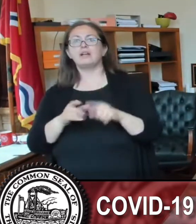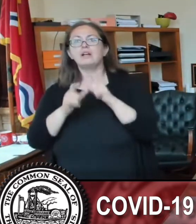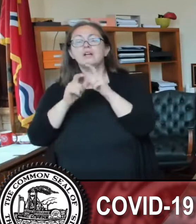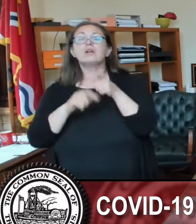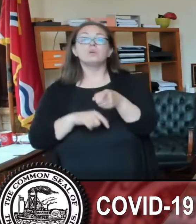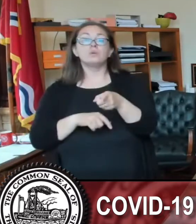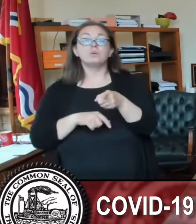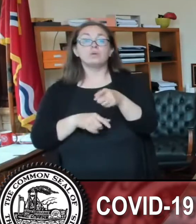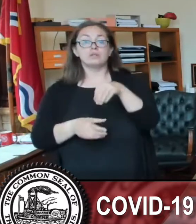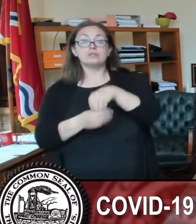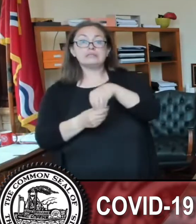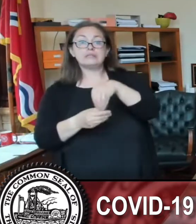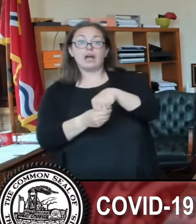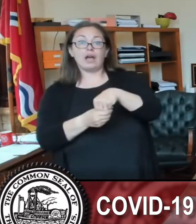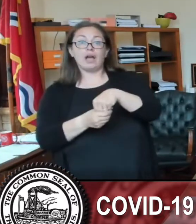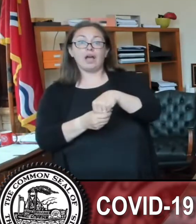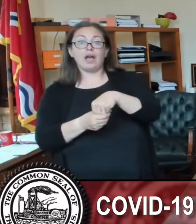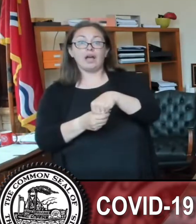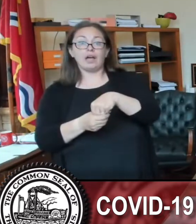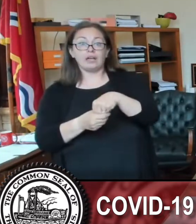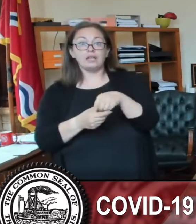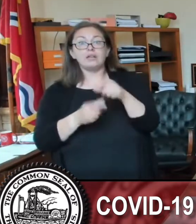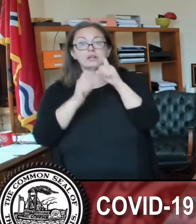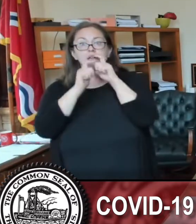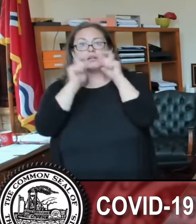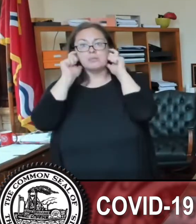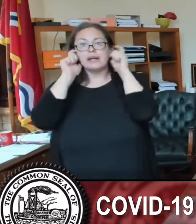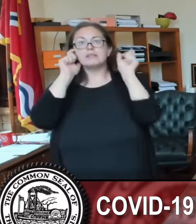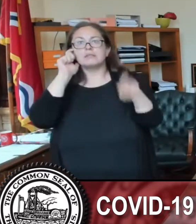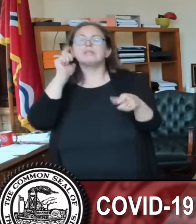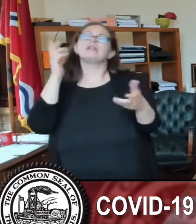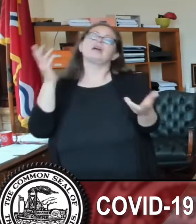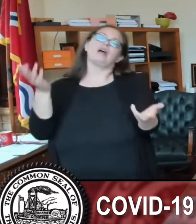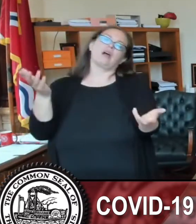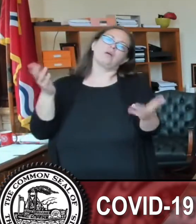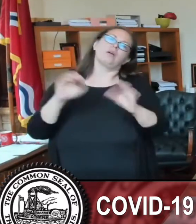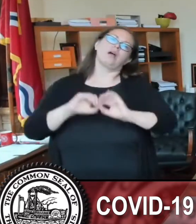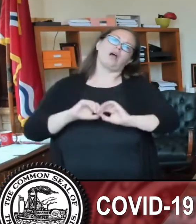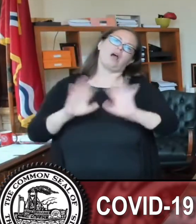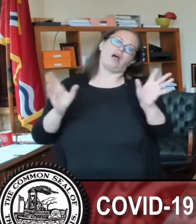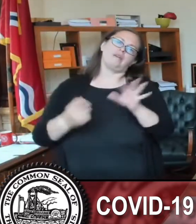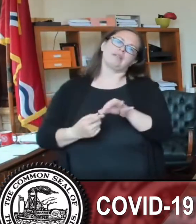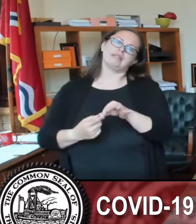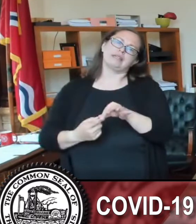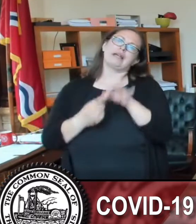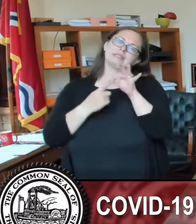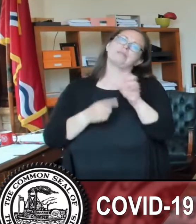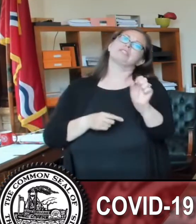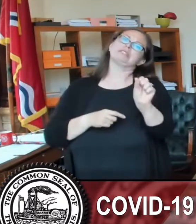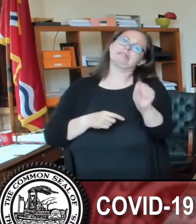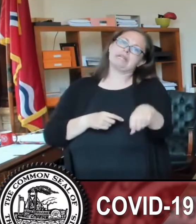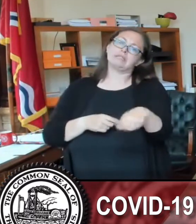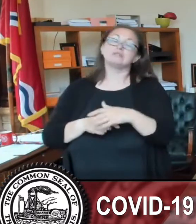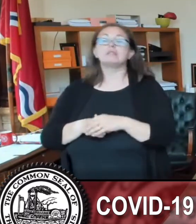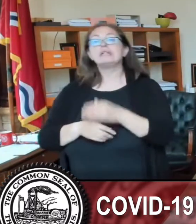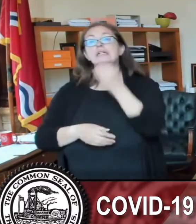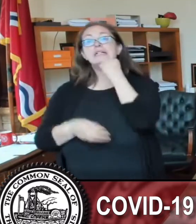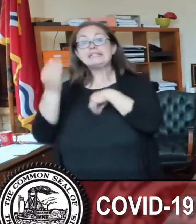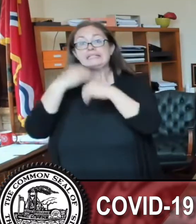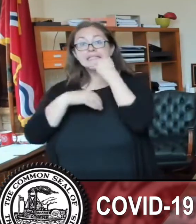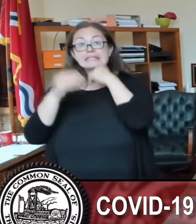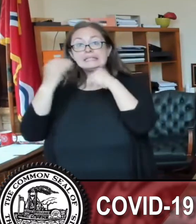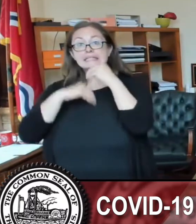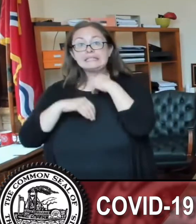you're in an indoor space where you can. Now, obviously, there are exceptions to this. If you're eating dinner